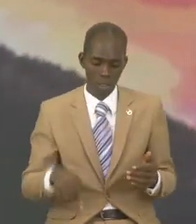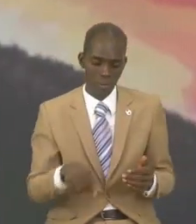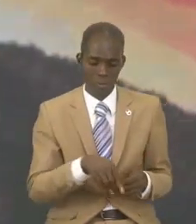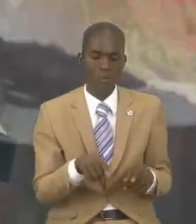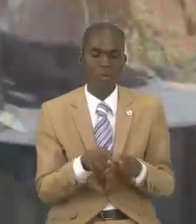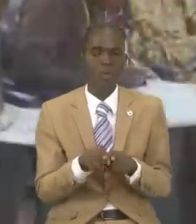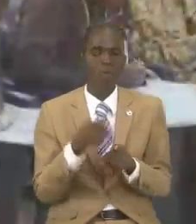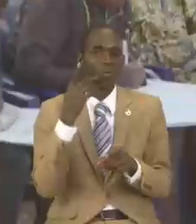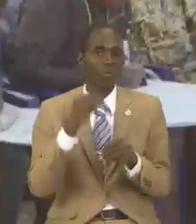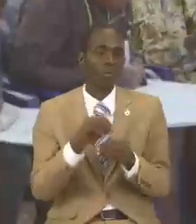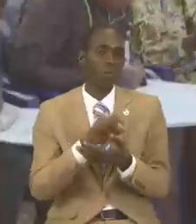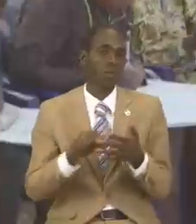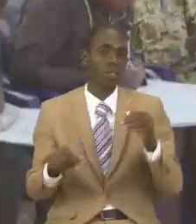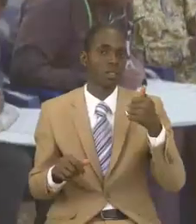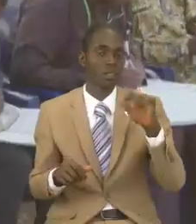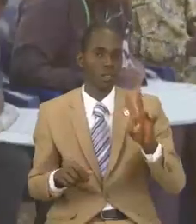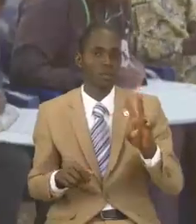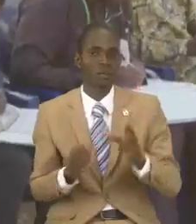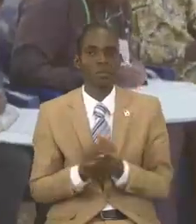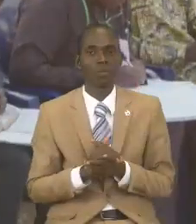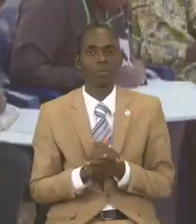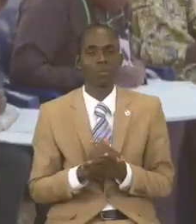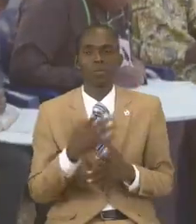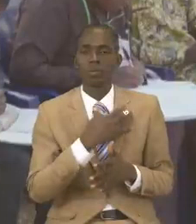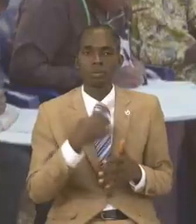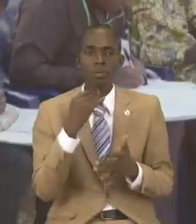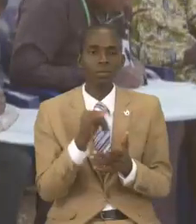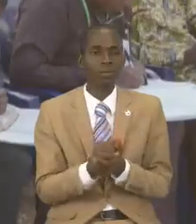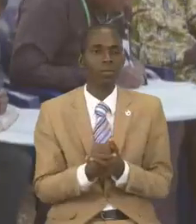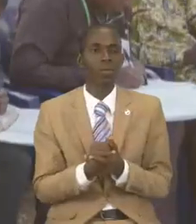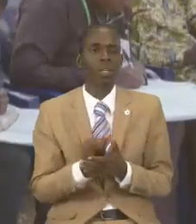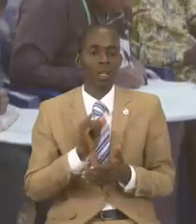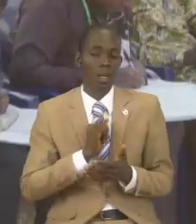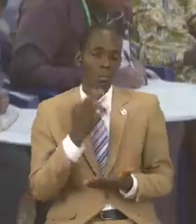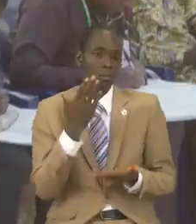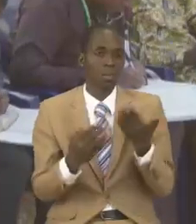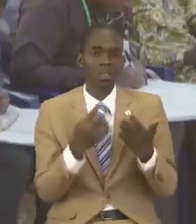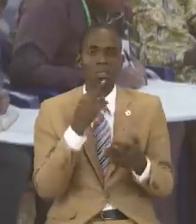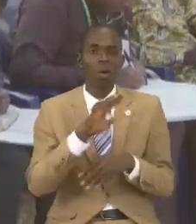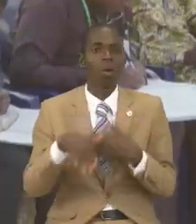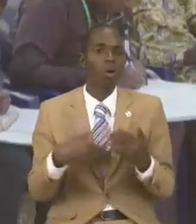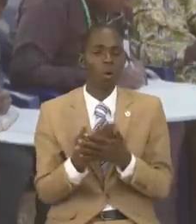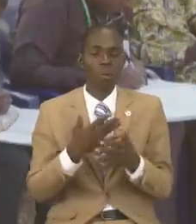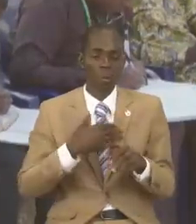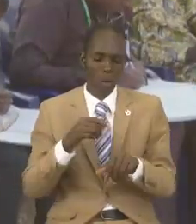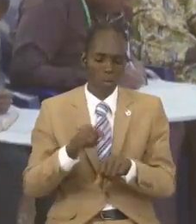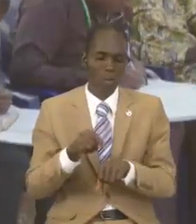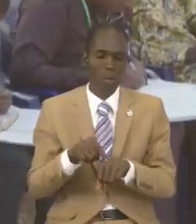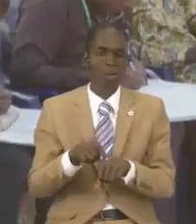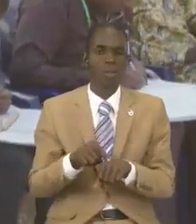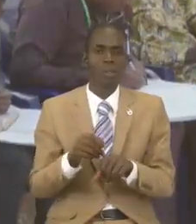17 there. It says, I may tell all my bones. They look and